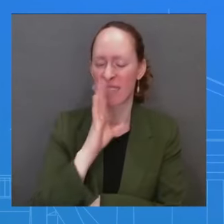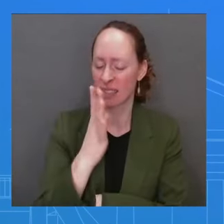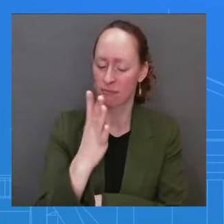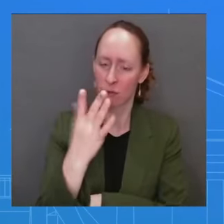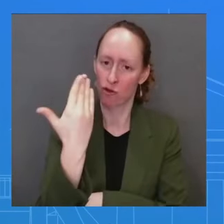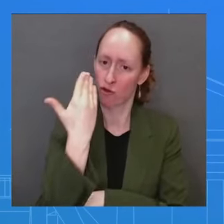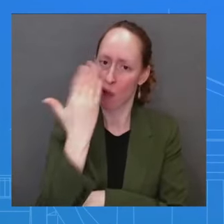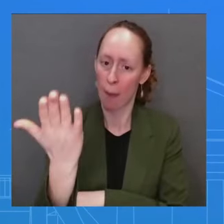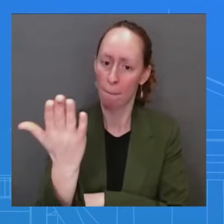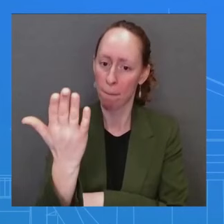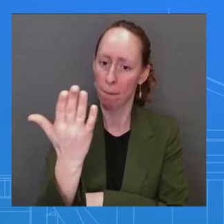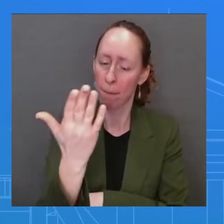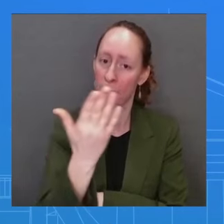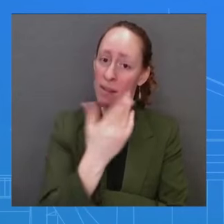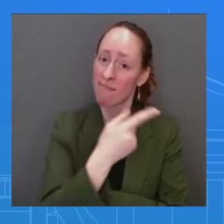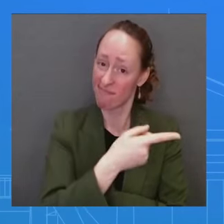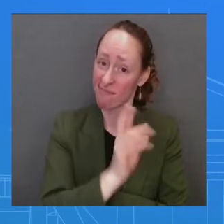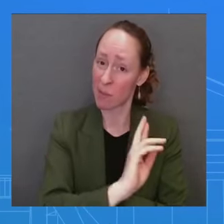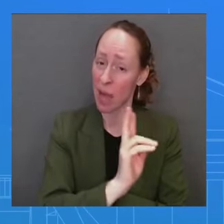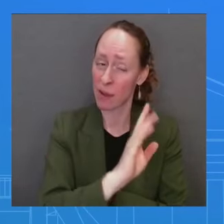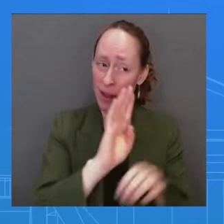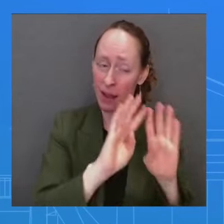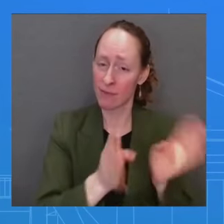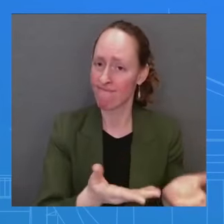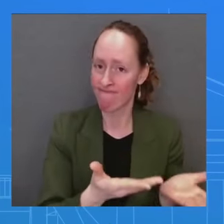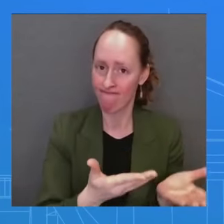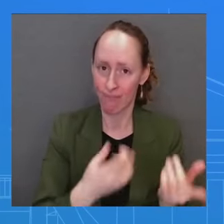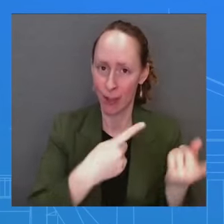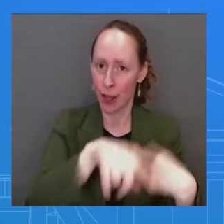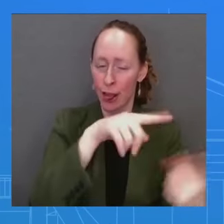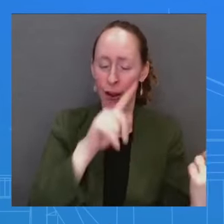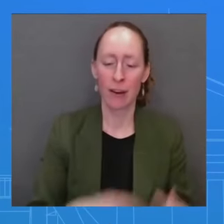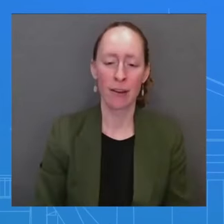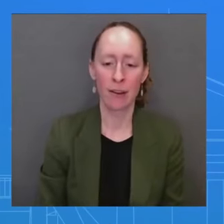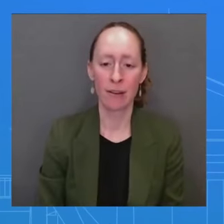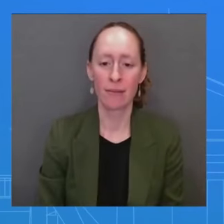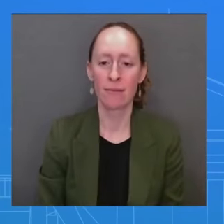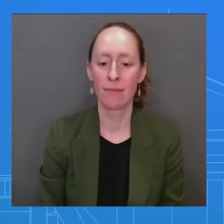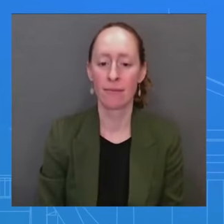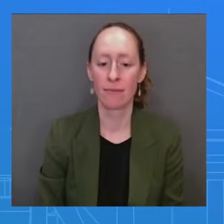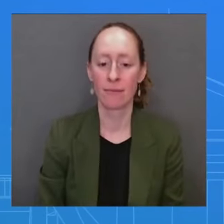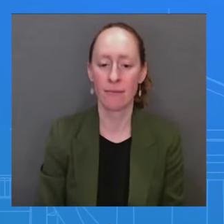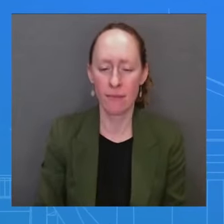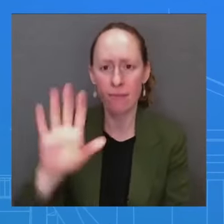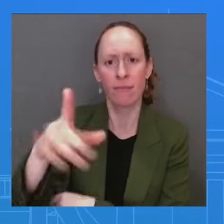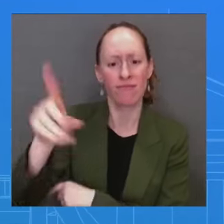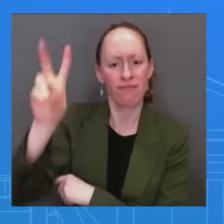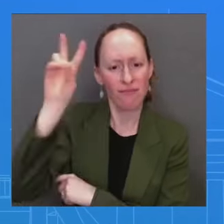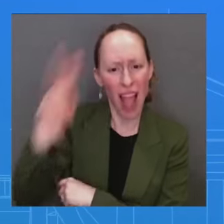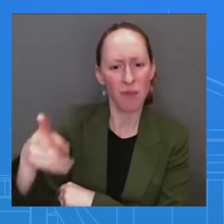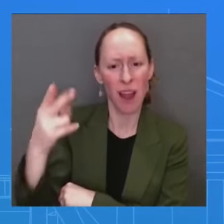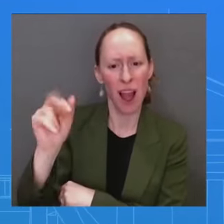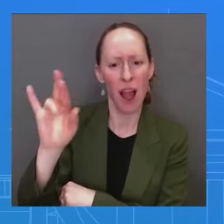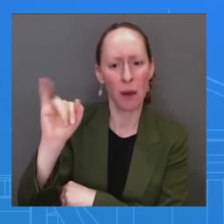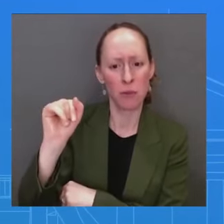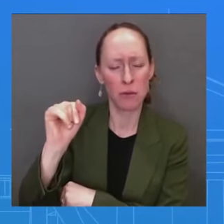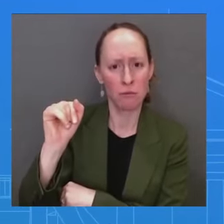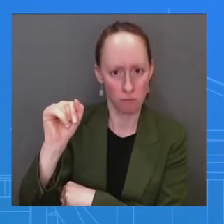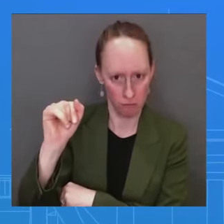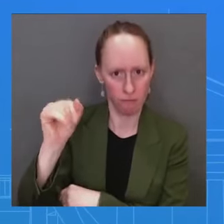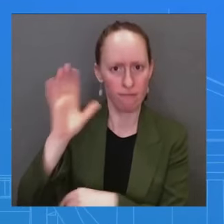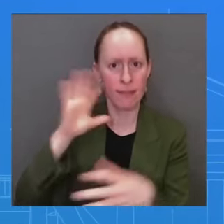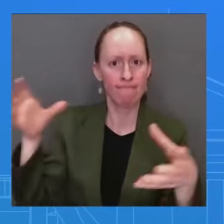You see who I haven't called. Garen. The vice president met with voting rights activists in Atlanta yesterday, and they expressed